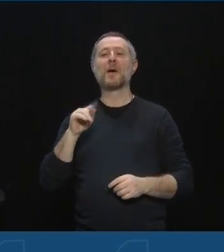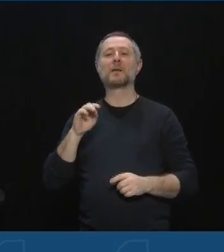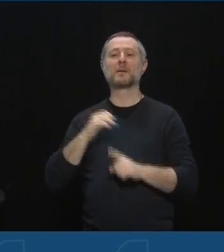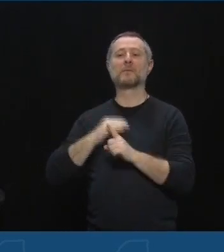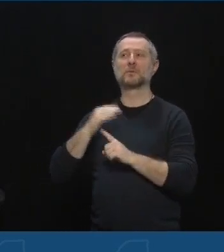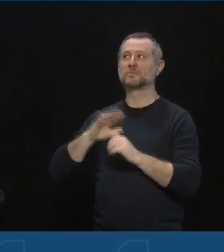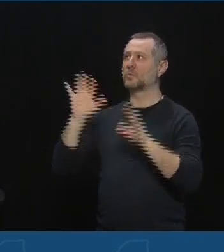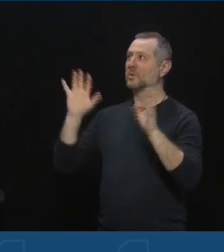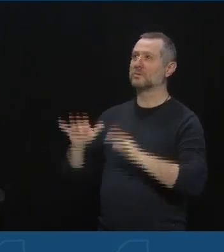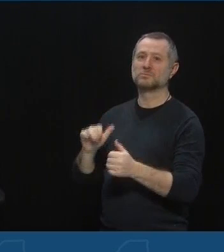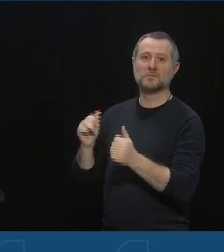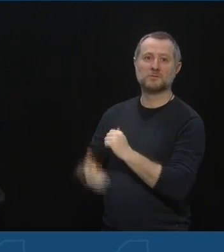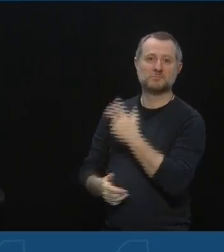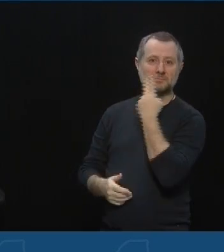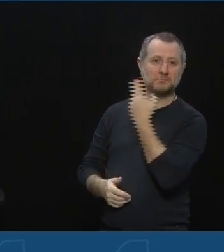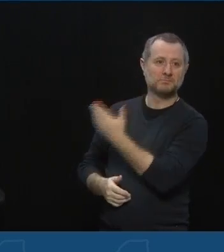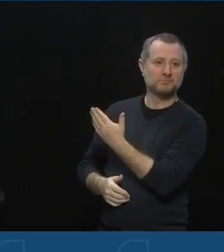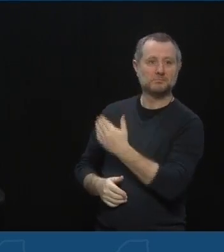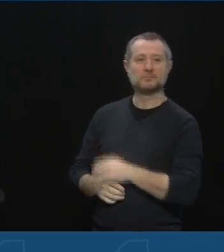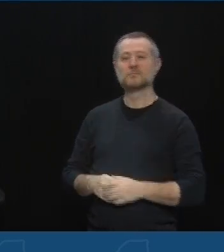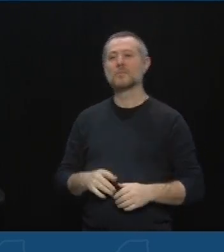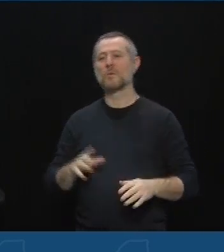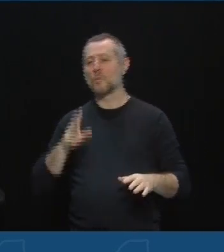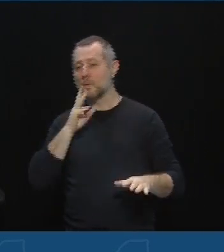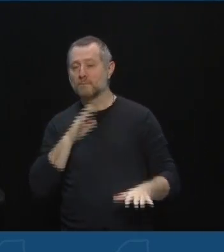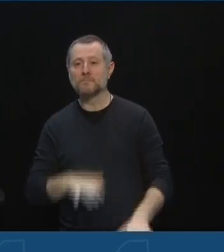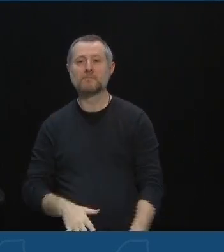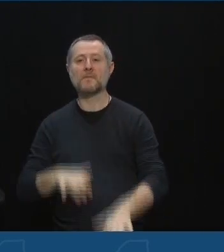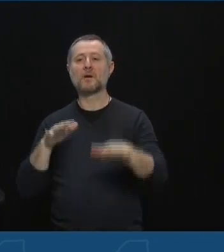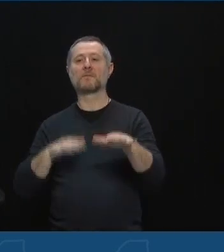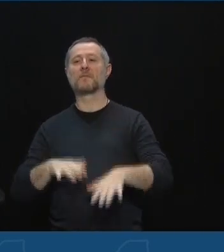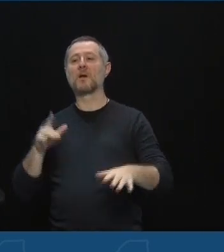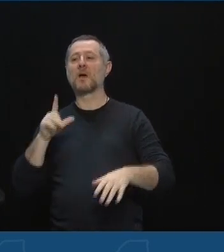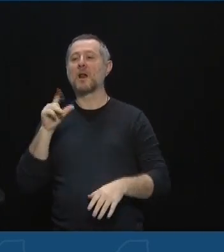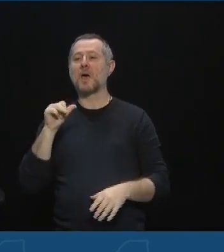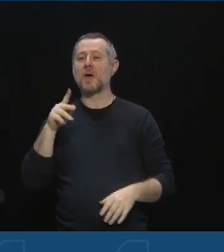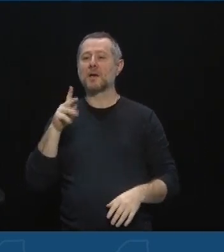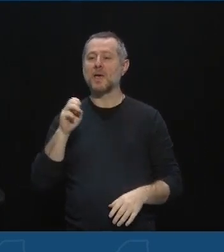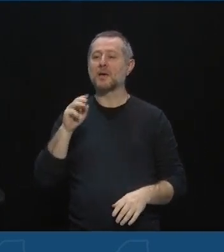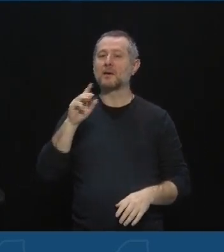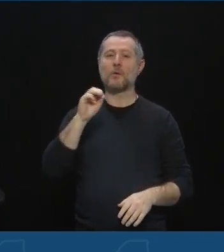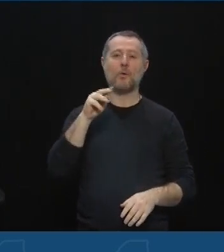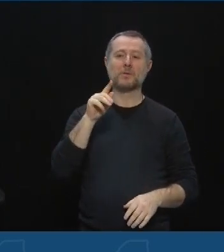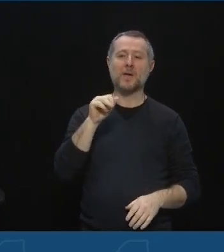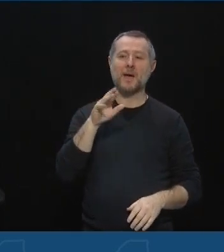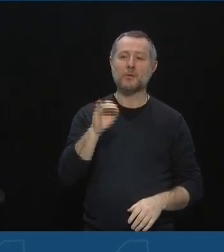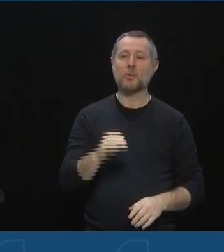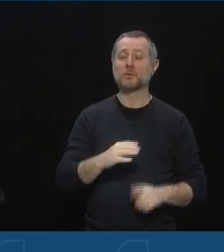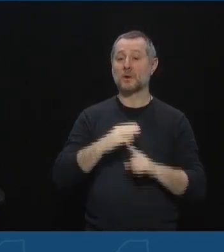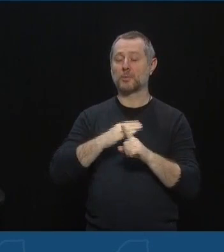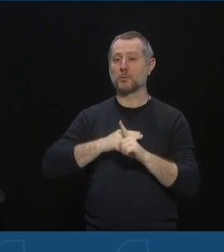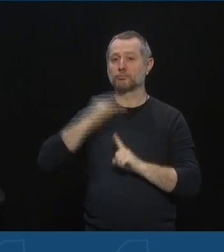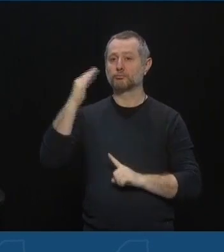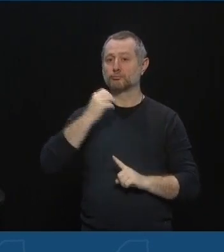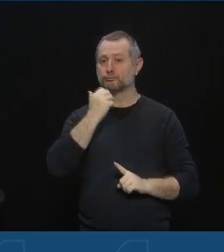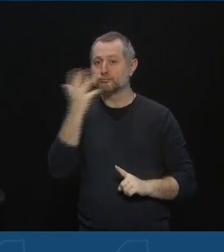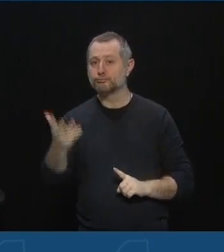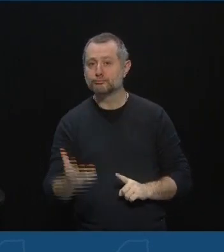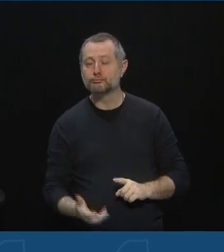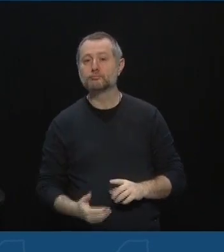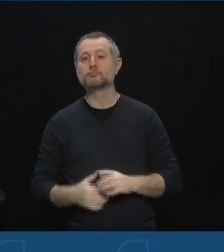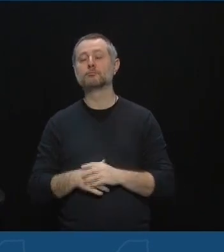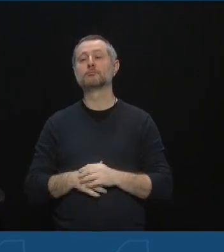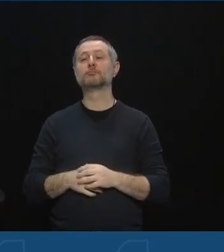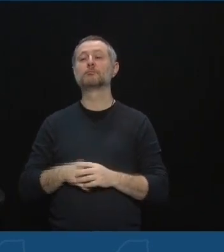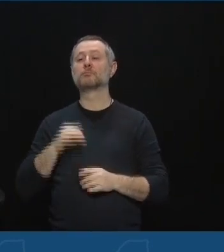New York, the unprecedented flooding on Lake Ontario, what's happening with temperature changes, and just we've really been getting hit